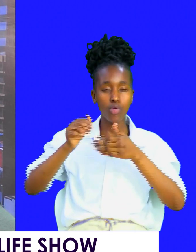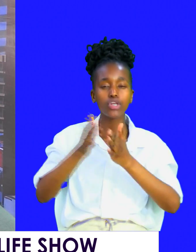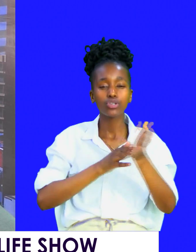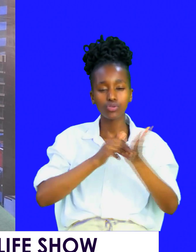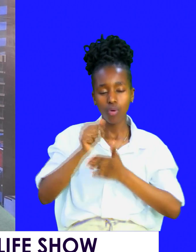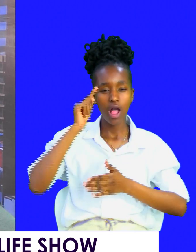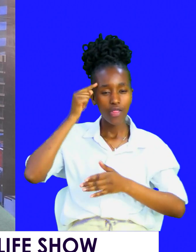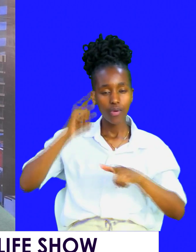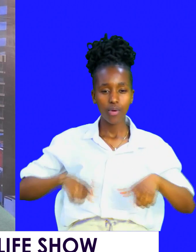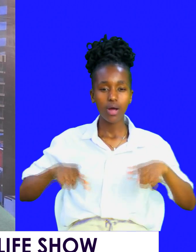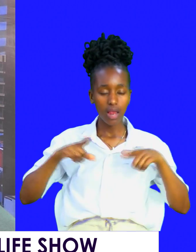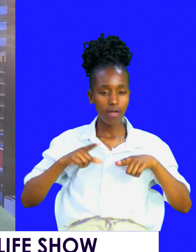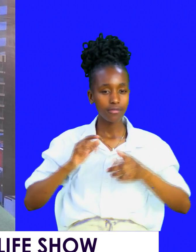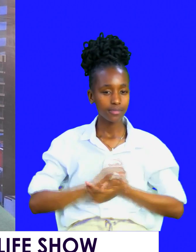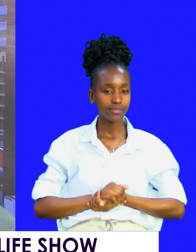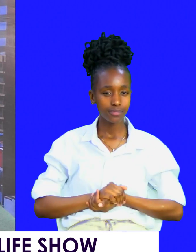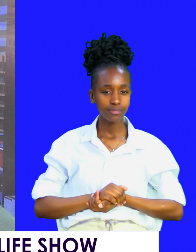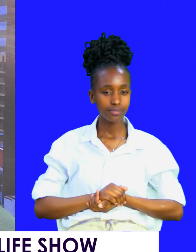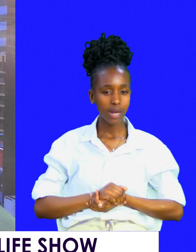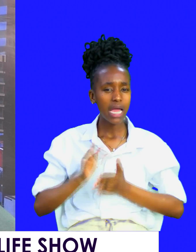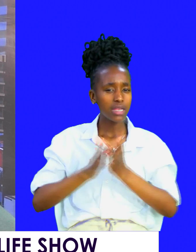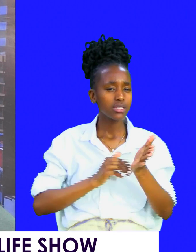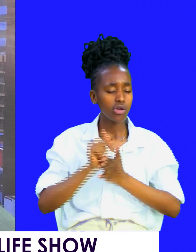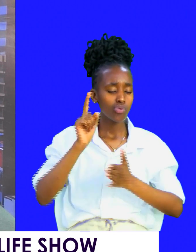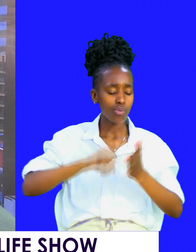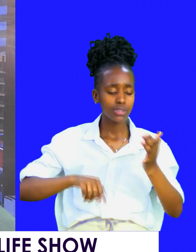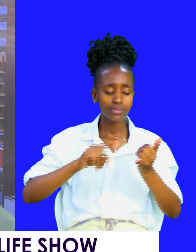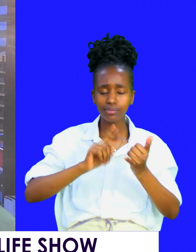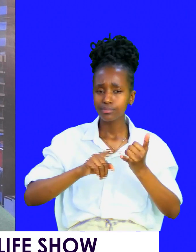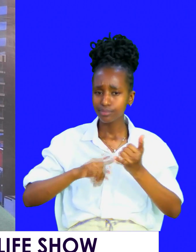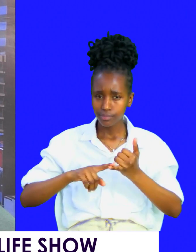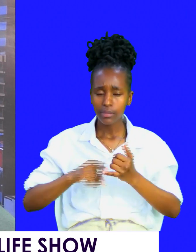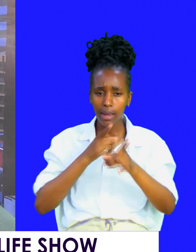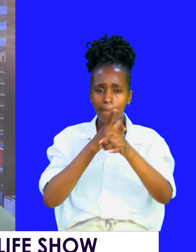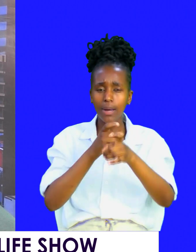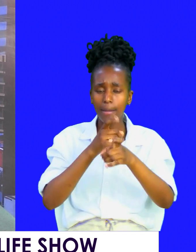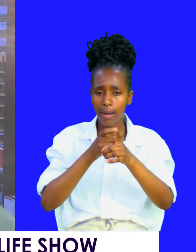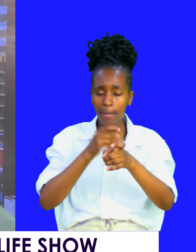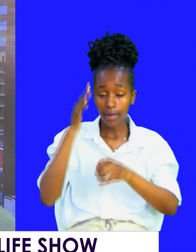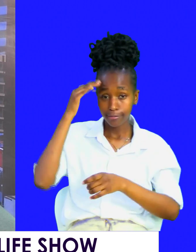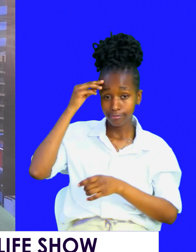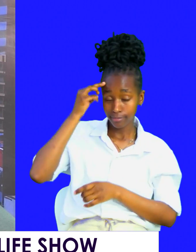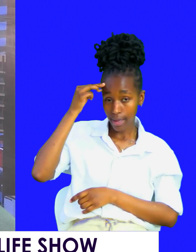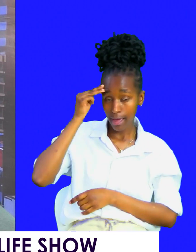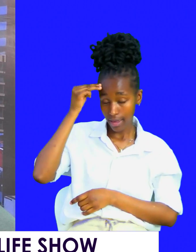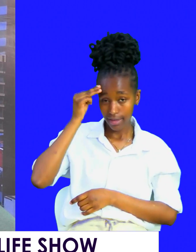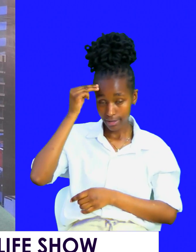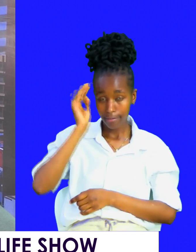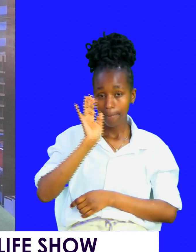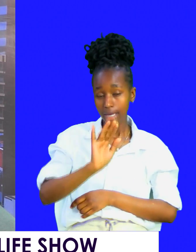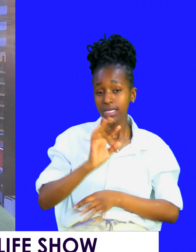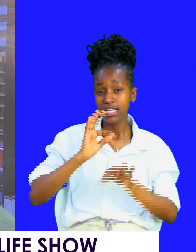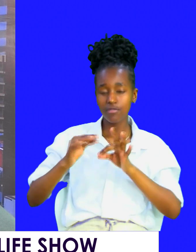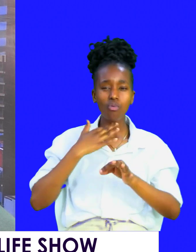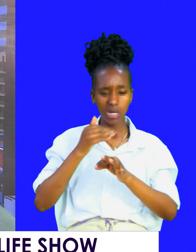attacking your thought lives? You see, when I want to deal with you, I will start with your mindset. When I want to deal